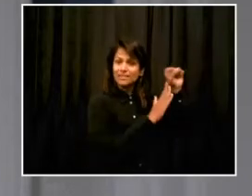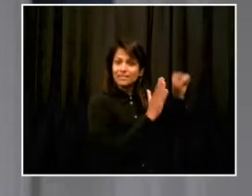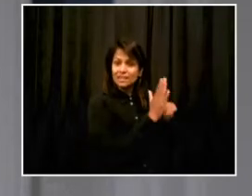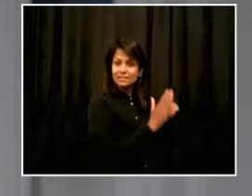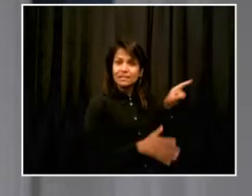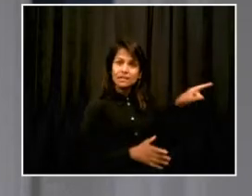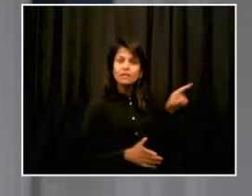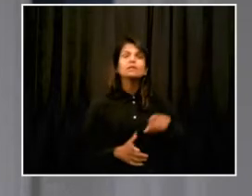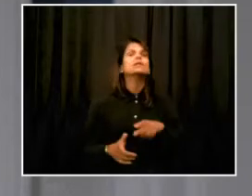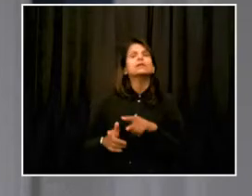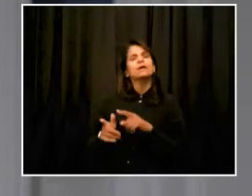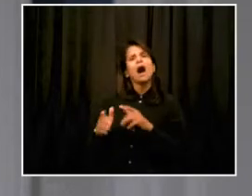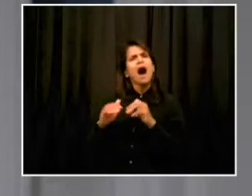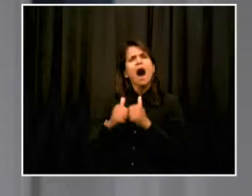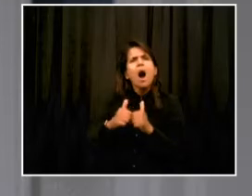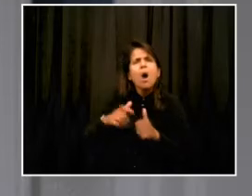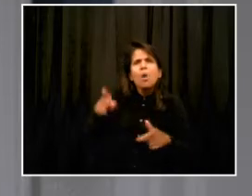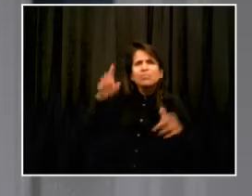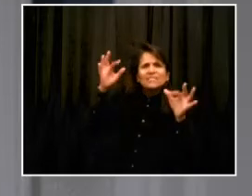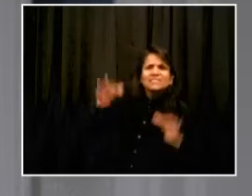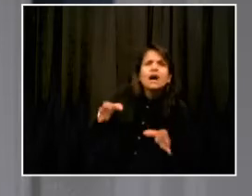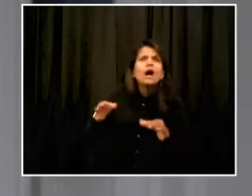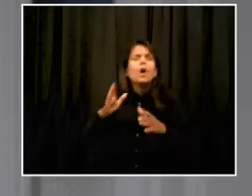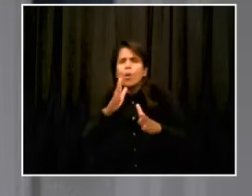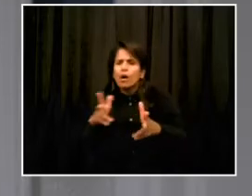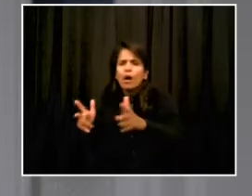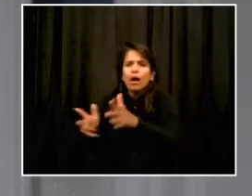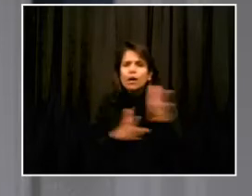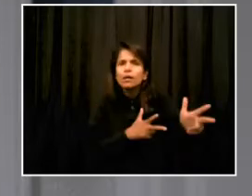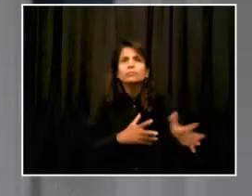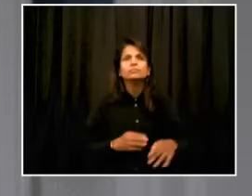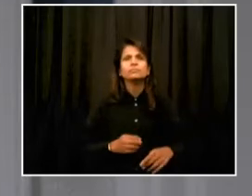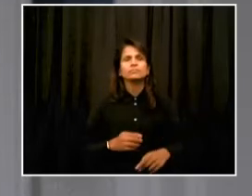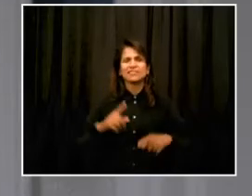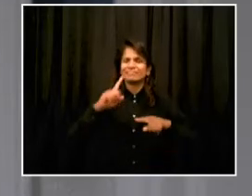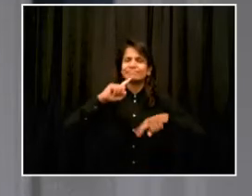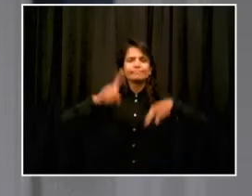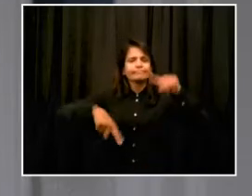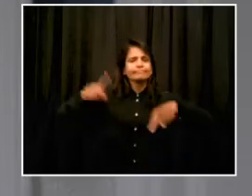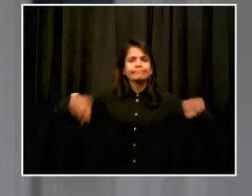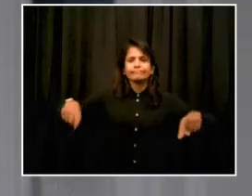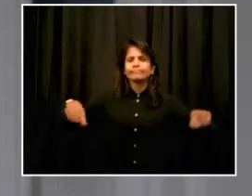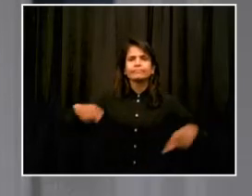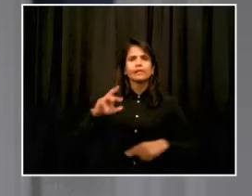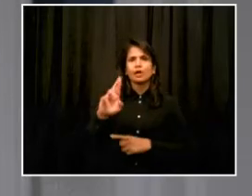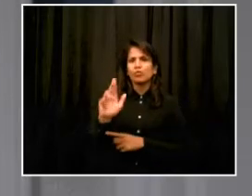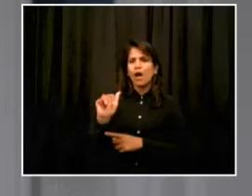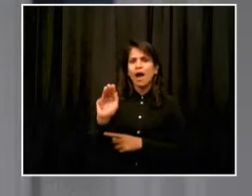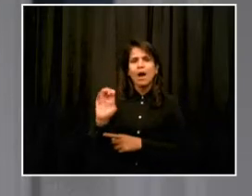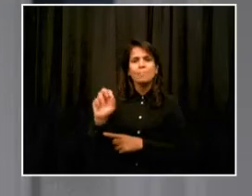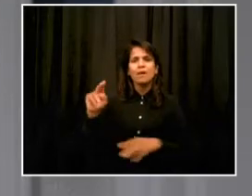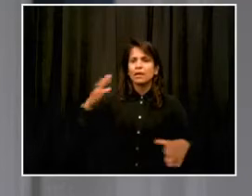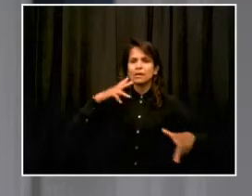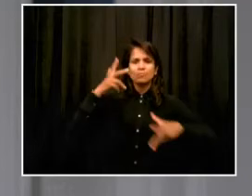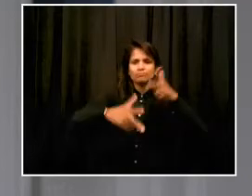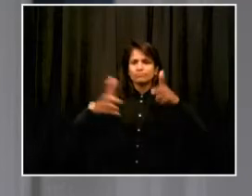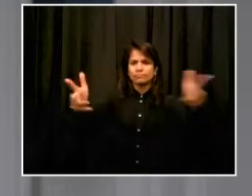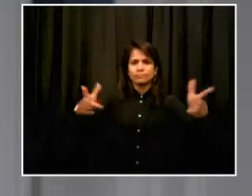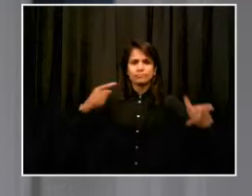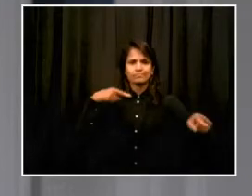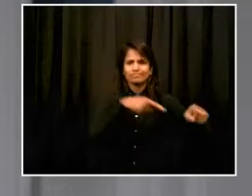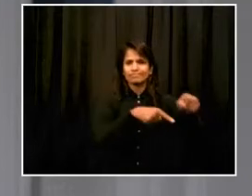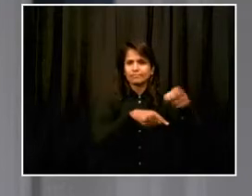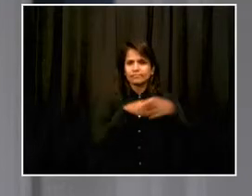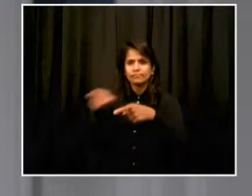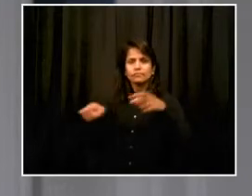checkpoints for public safety reasons, for regulatory reasons, and that seems to be the standard that they're looking for. To avoid discrimination, it is so